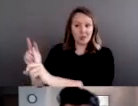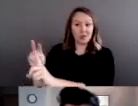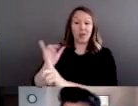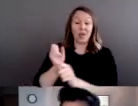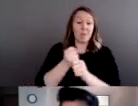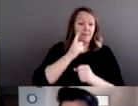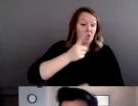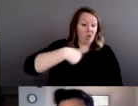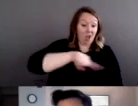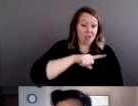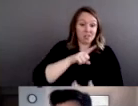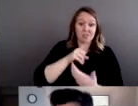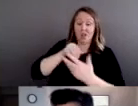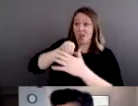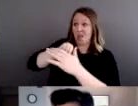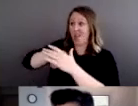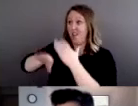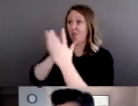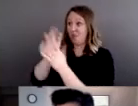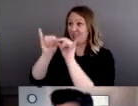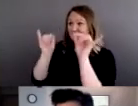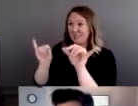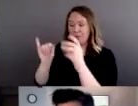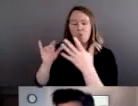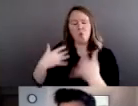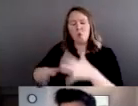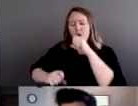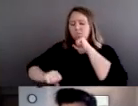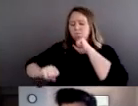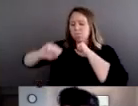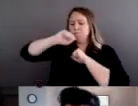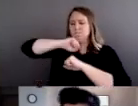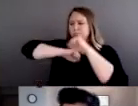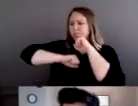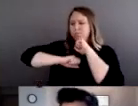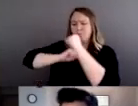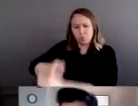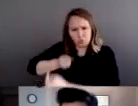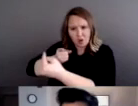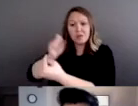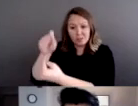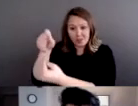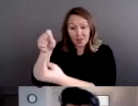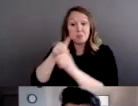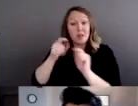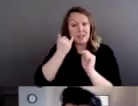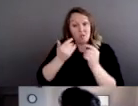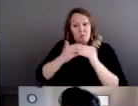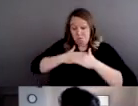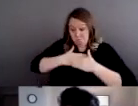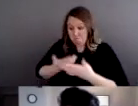to fight the good fight through the education system, you can use your degree to create awareness